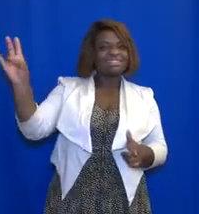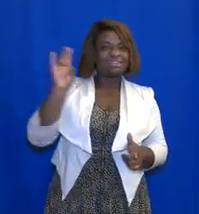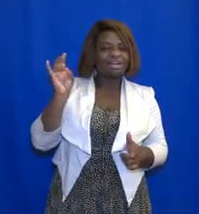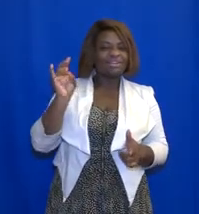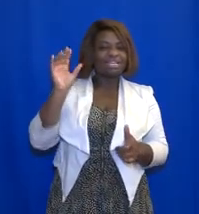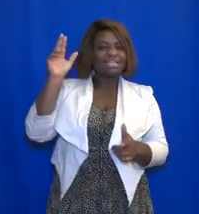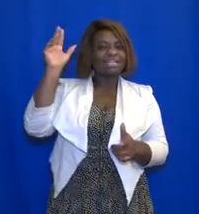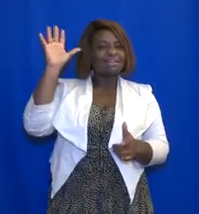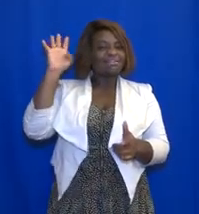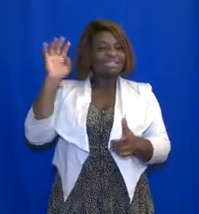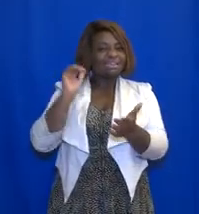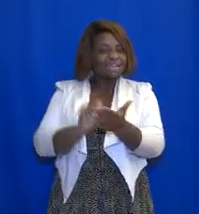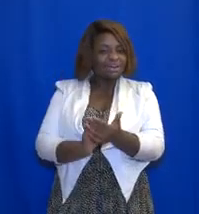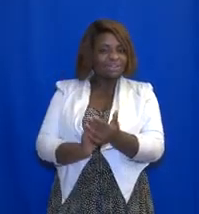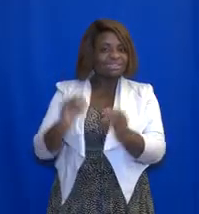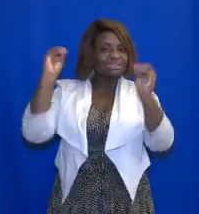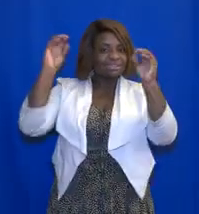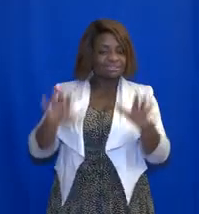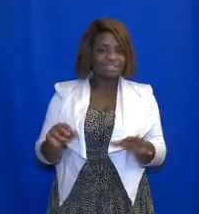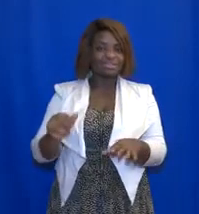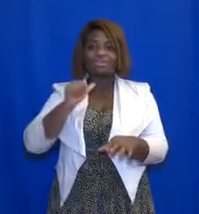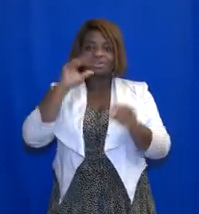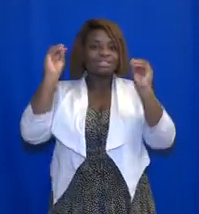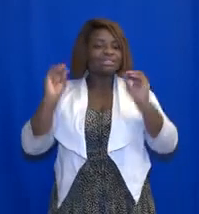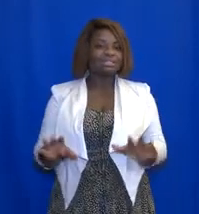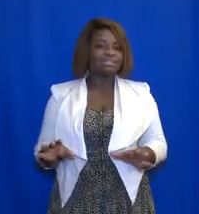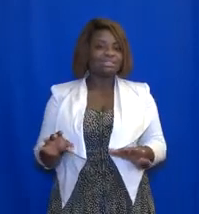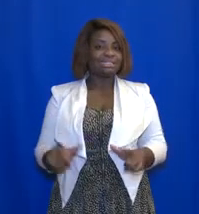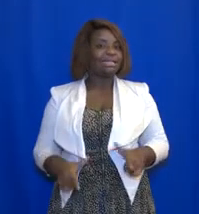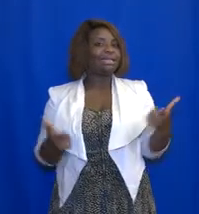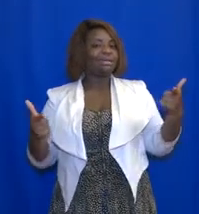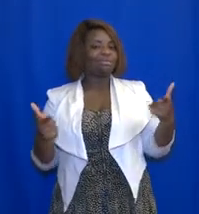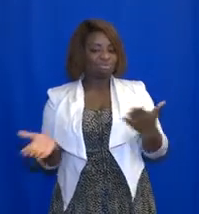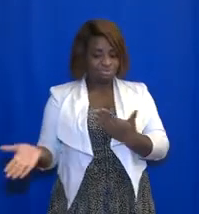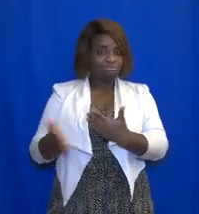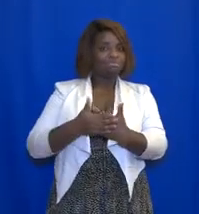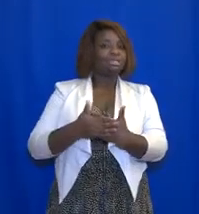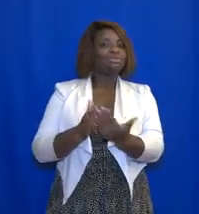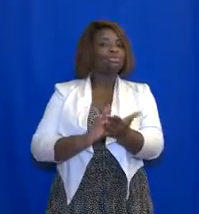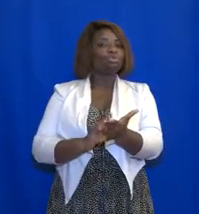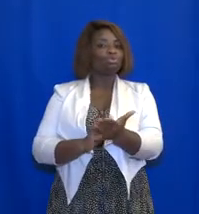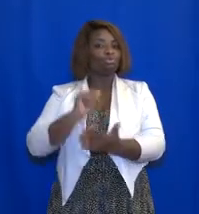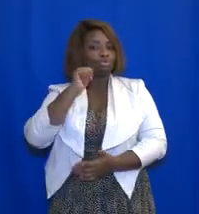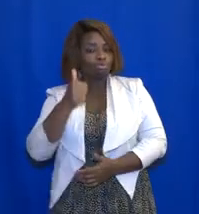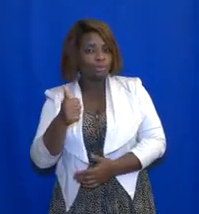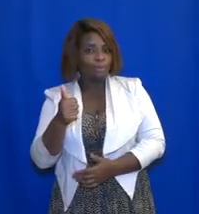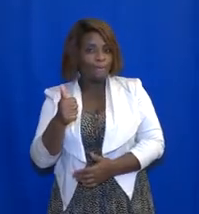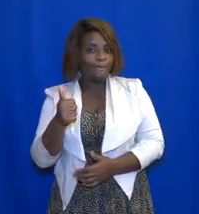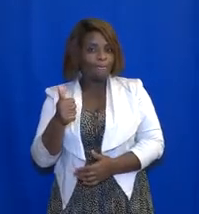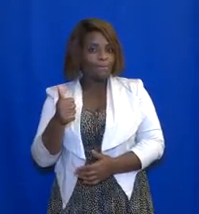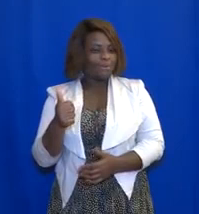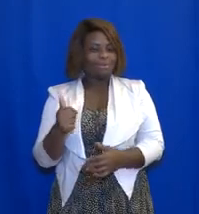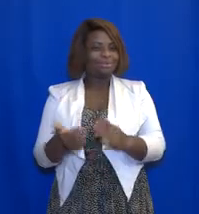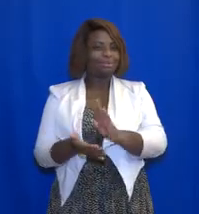750,000 students, teachers, and non-teaching staff who will be returning to school from tomorrow at